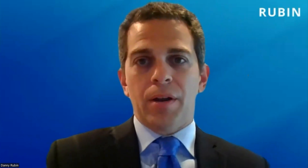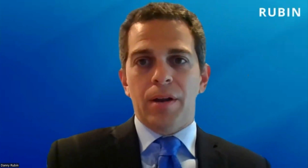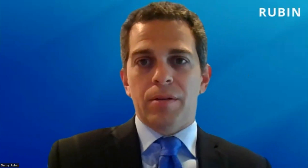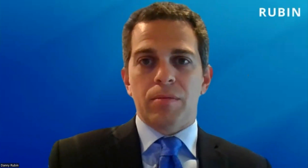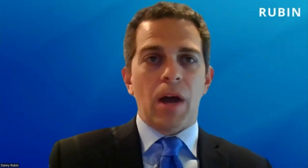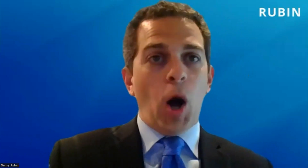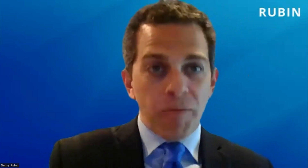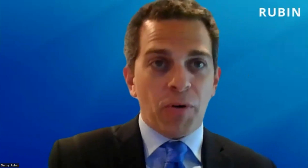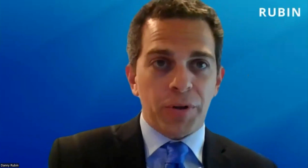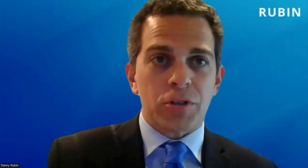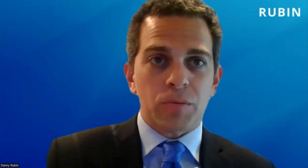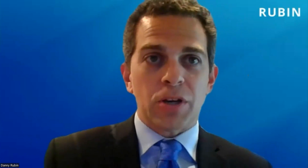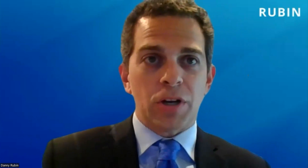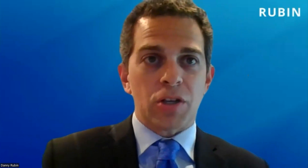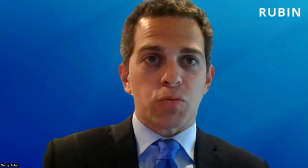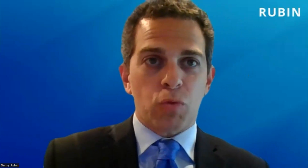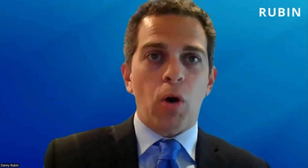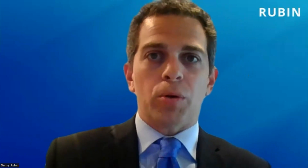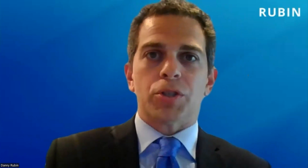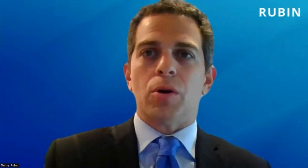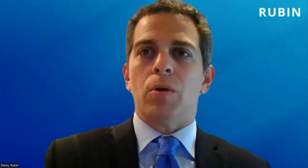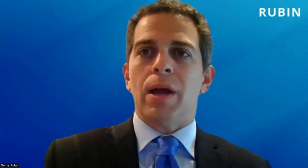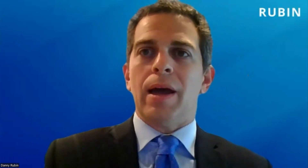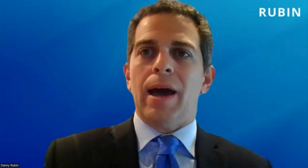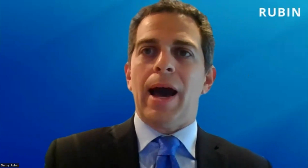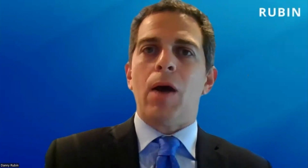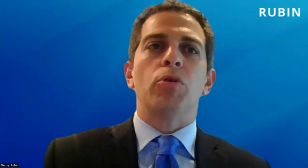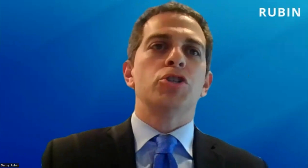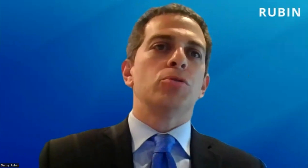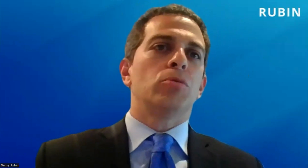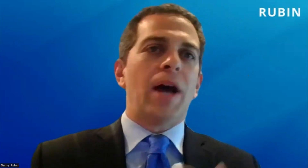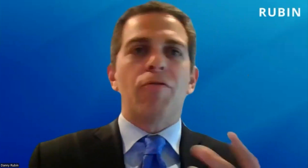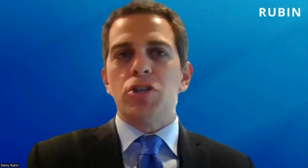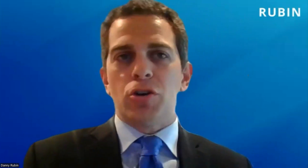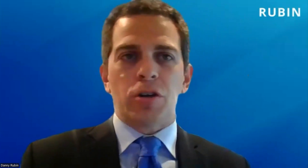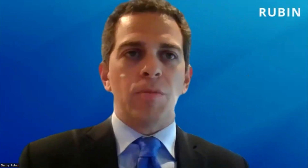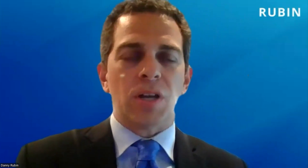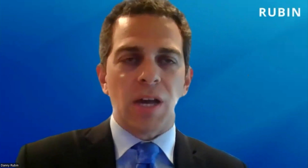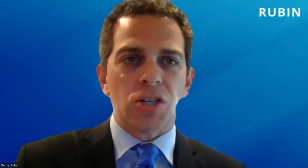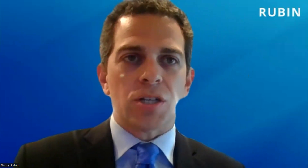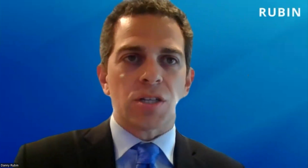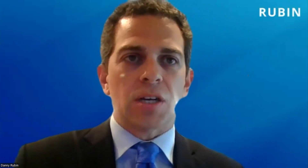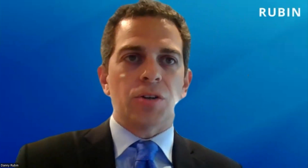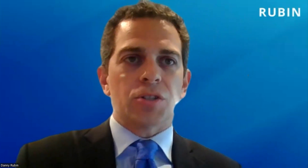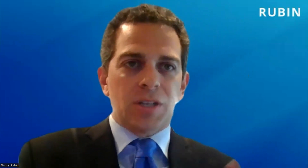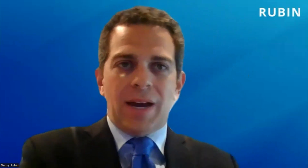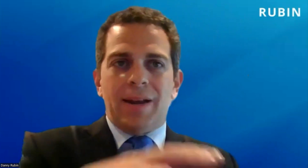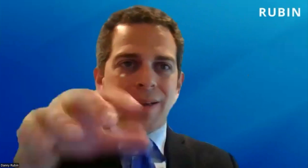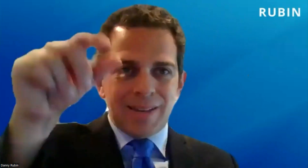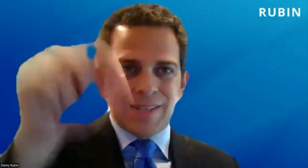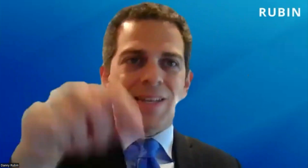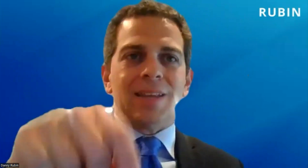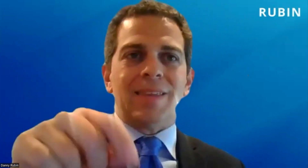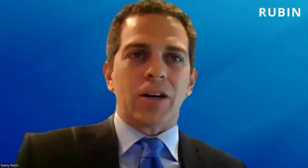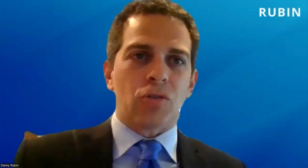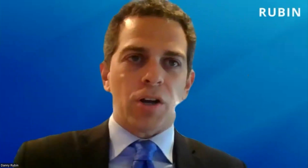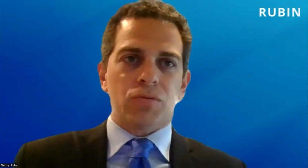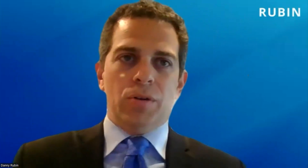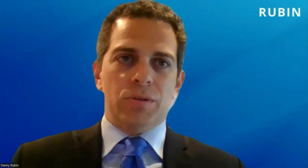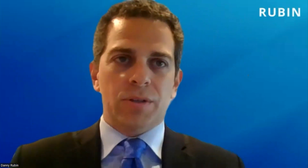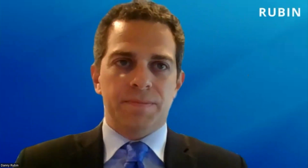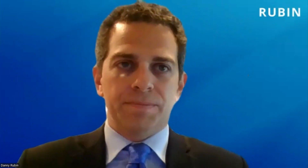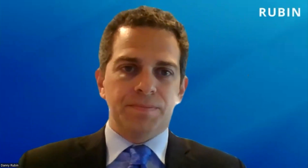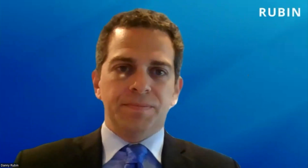are helpful to be good in this role? So how would you leverage your communication skills to kind of sit at